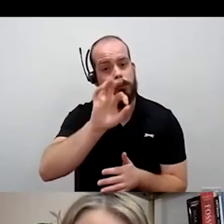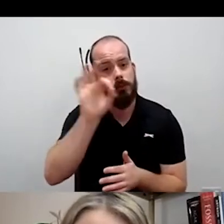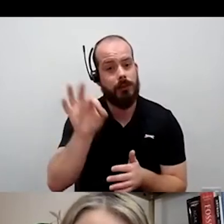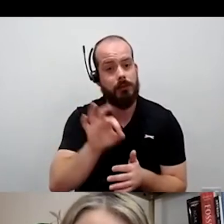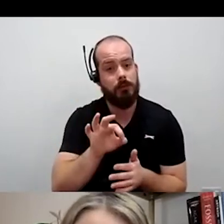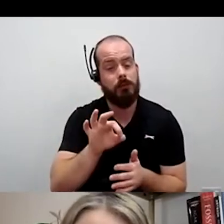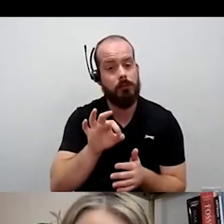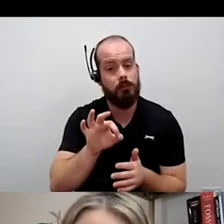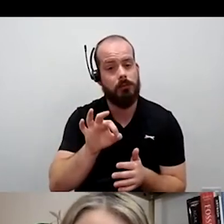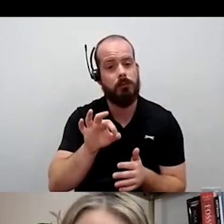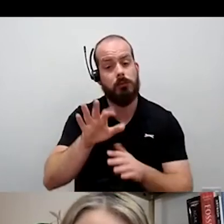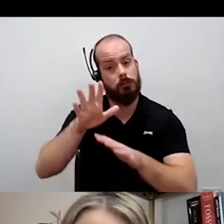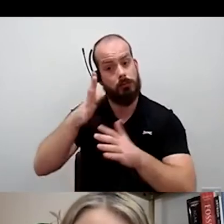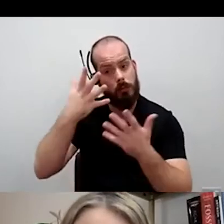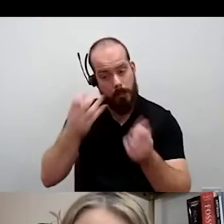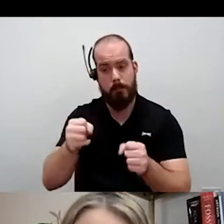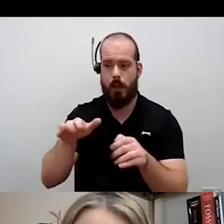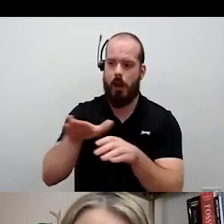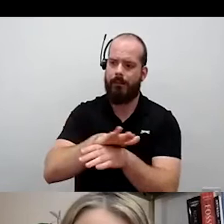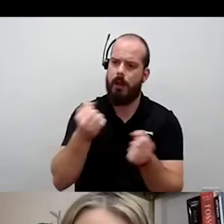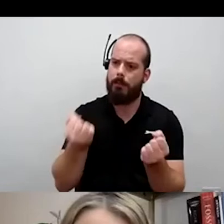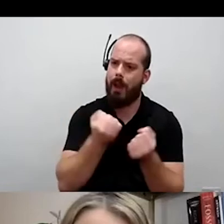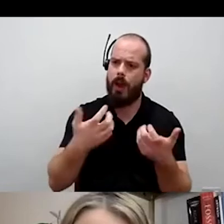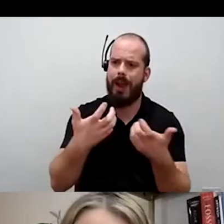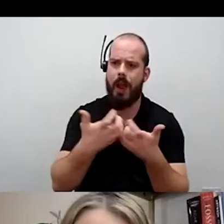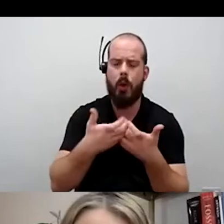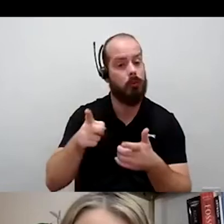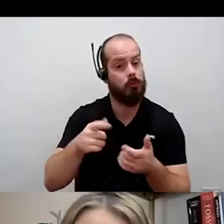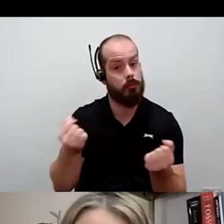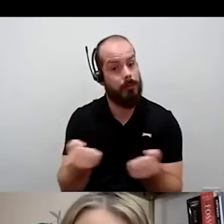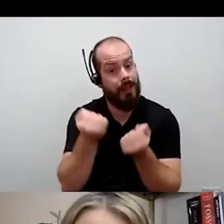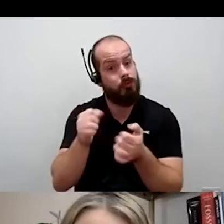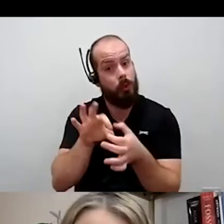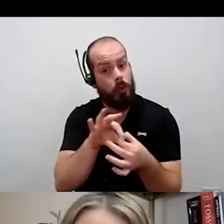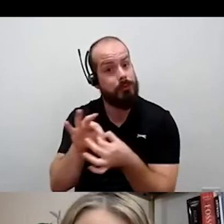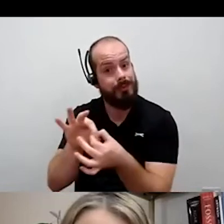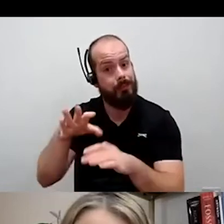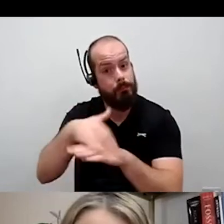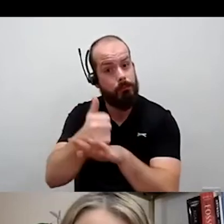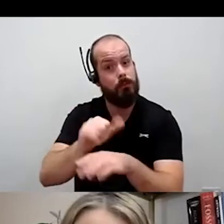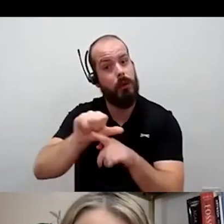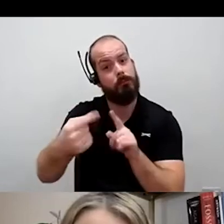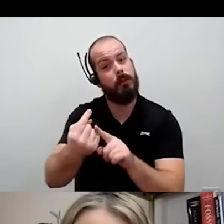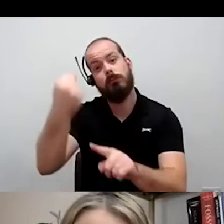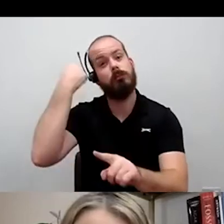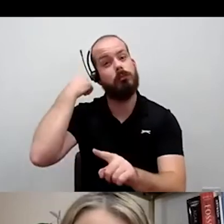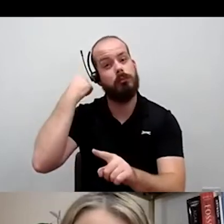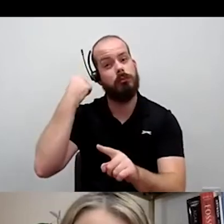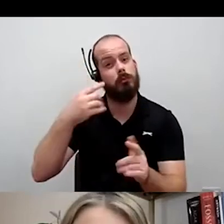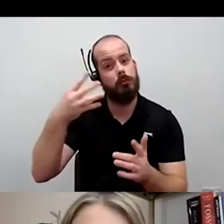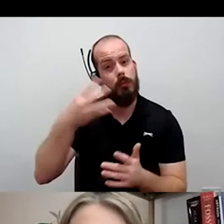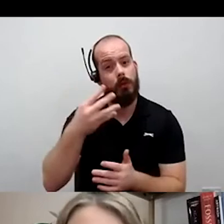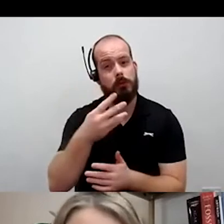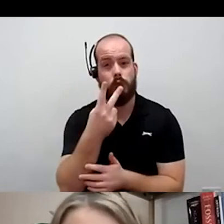cooperatives. In the rural areas, they were created after the financial crisis in the